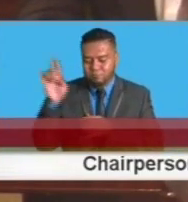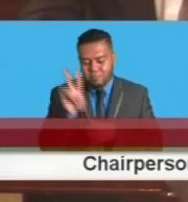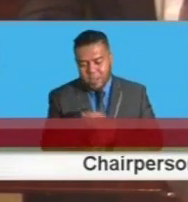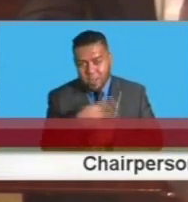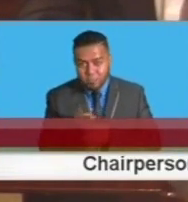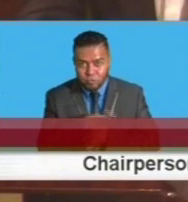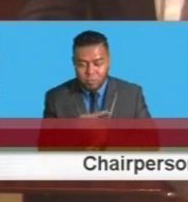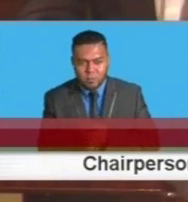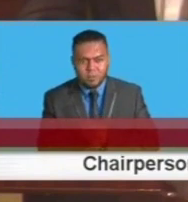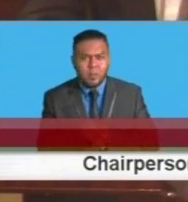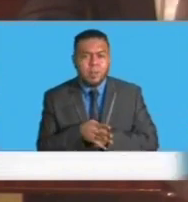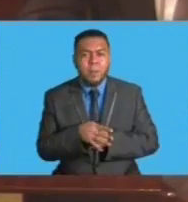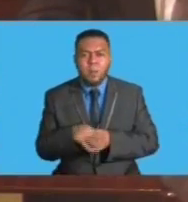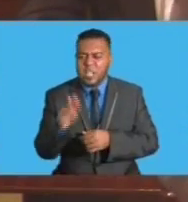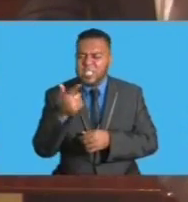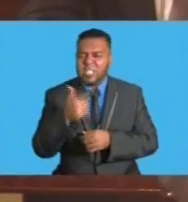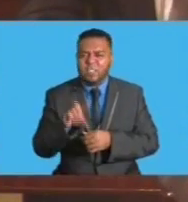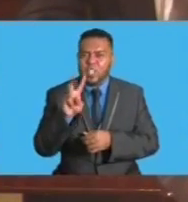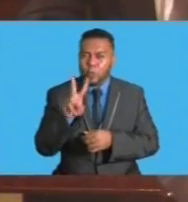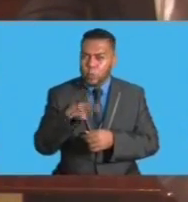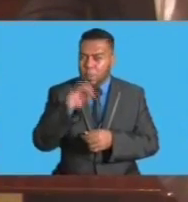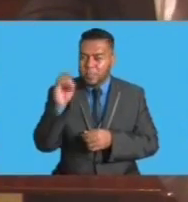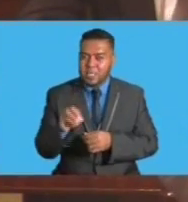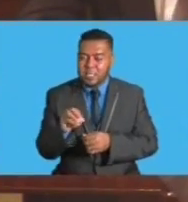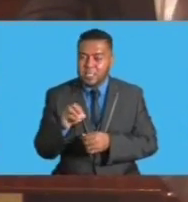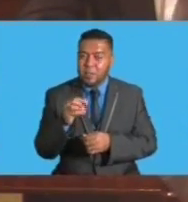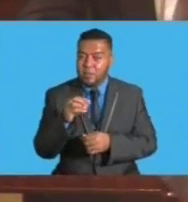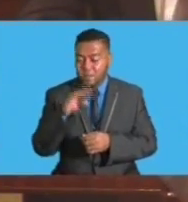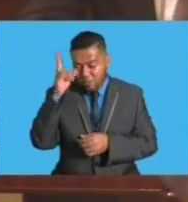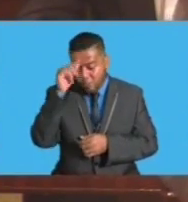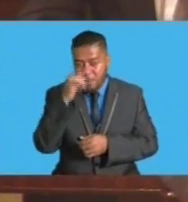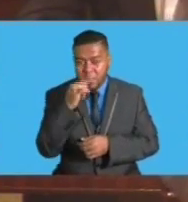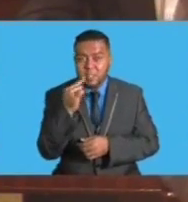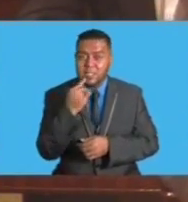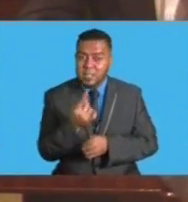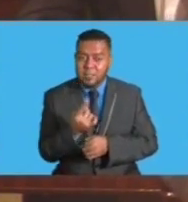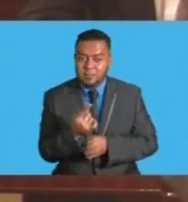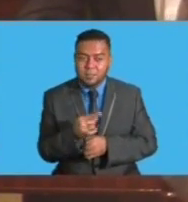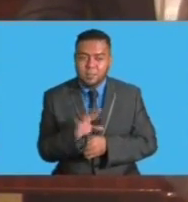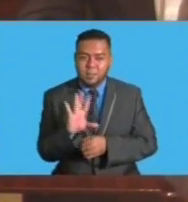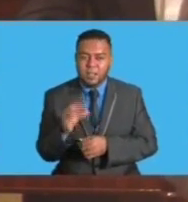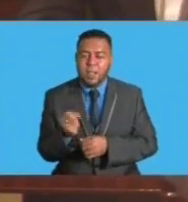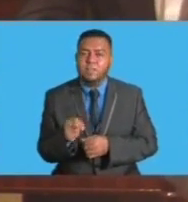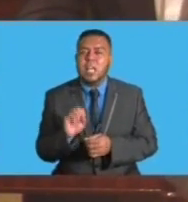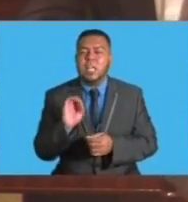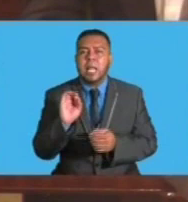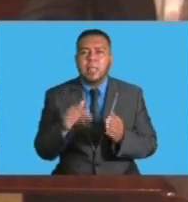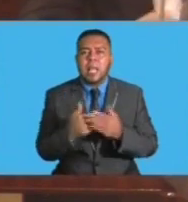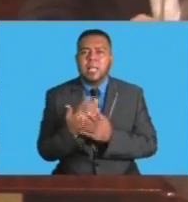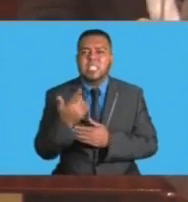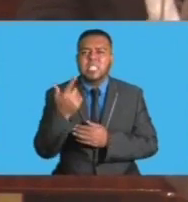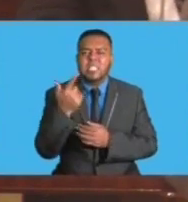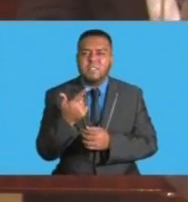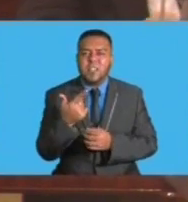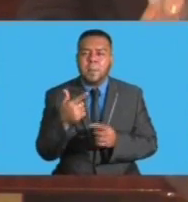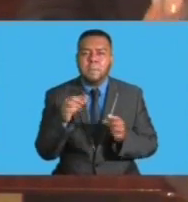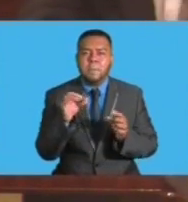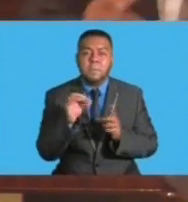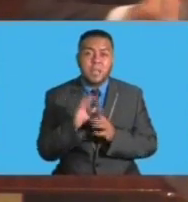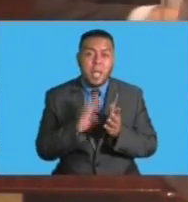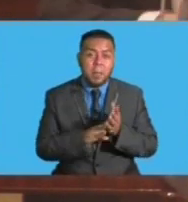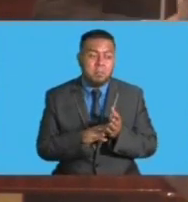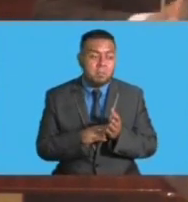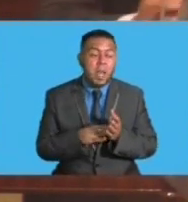Insights, more than 72% of the Fijians said that their daily 7 p.m. FBC News is the preferred news